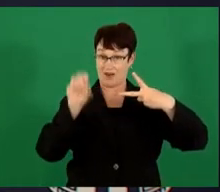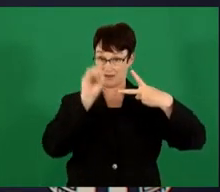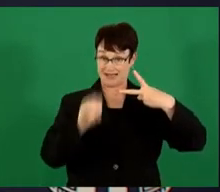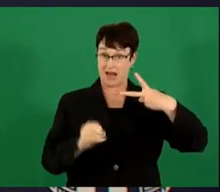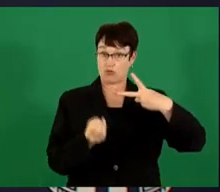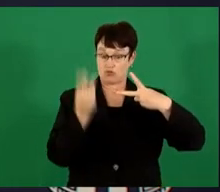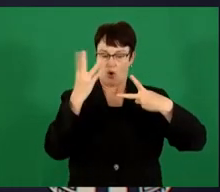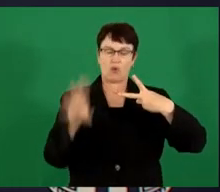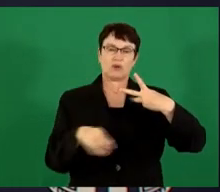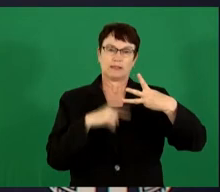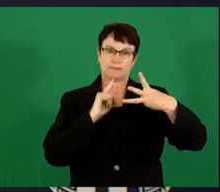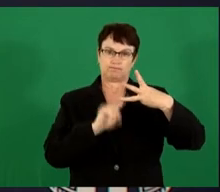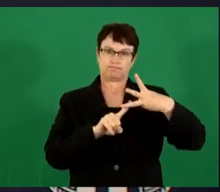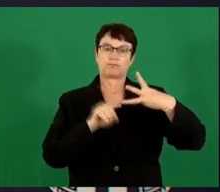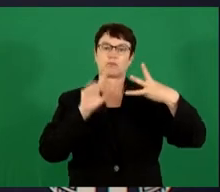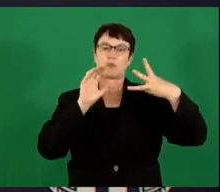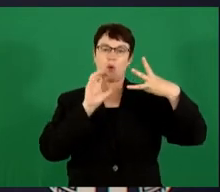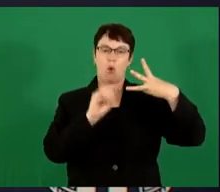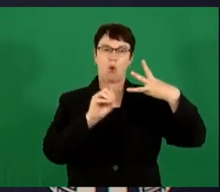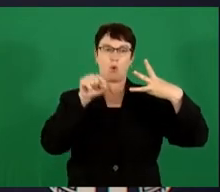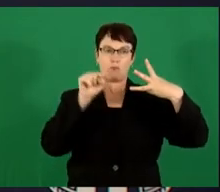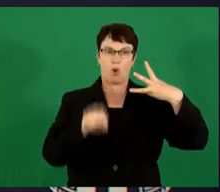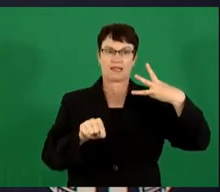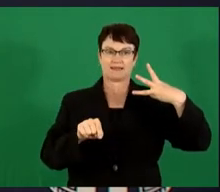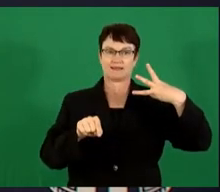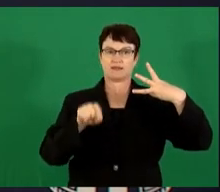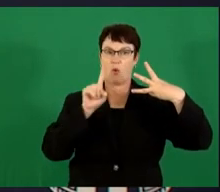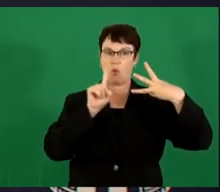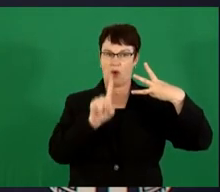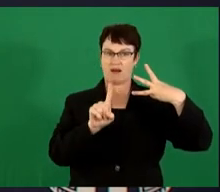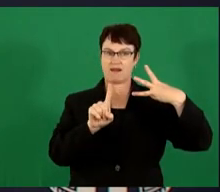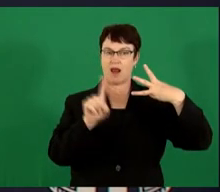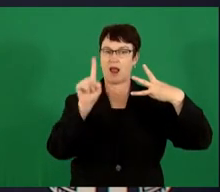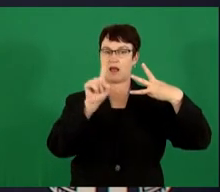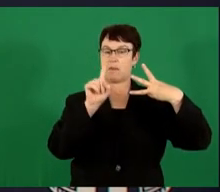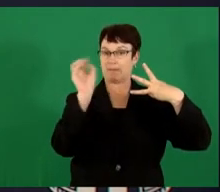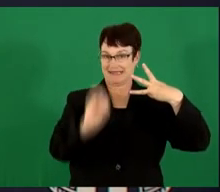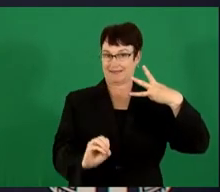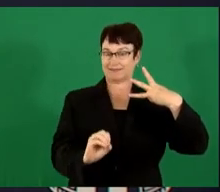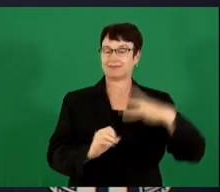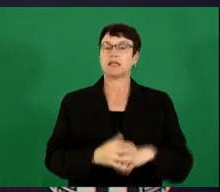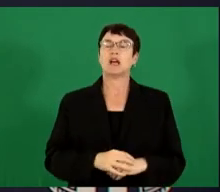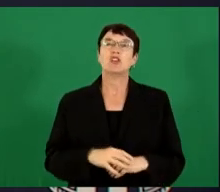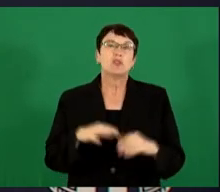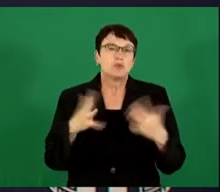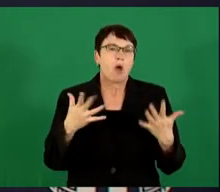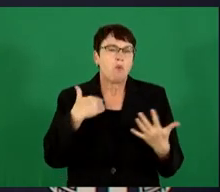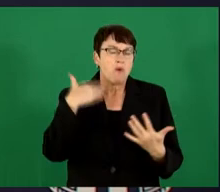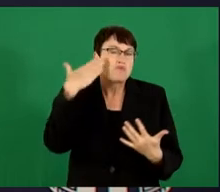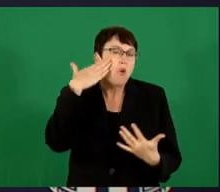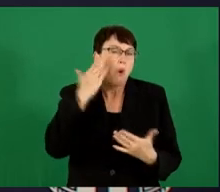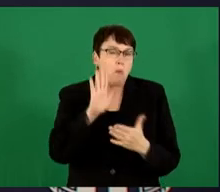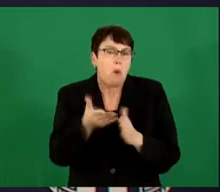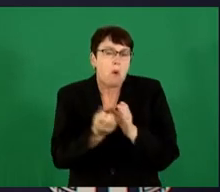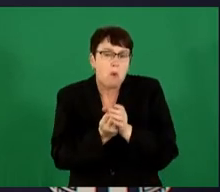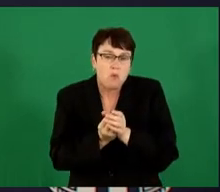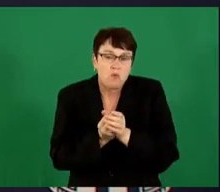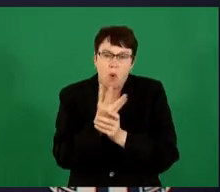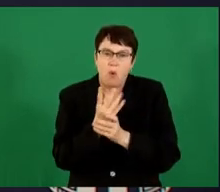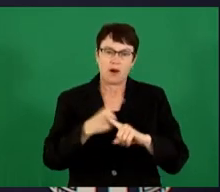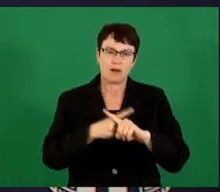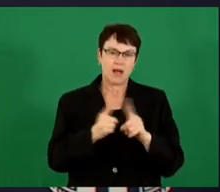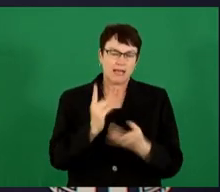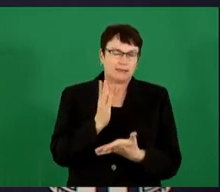2025. While economic growth has been volatile for some time, prospects for growth appear ever